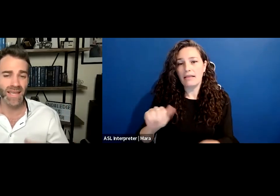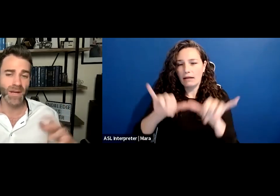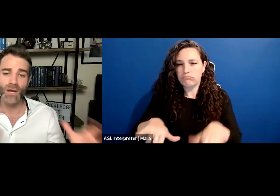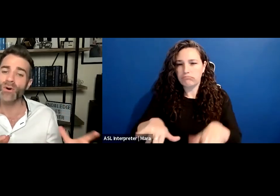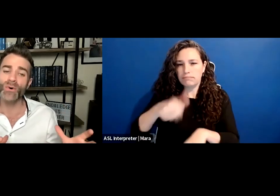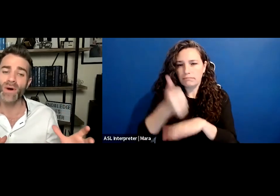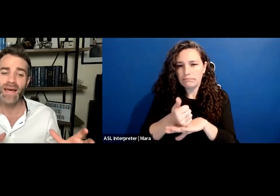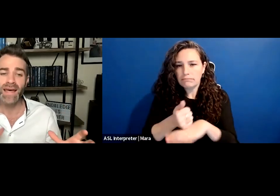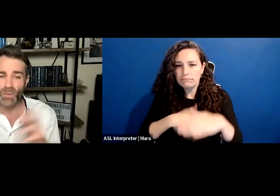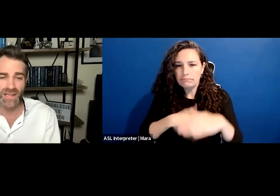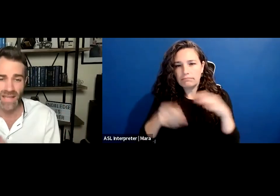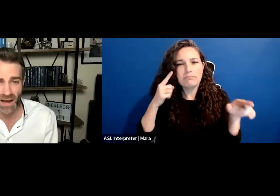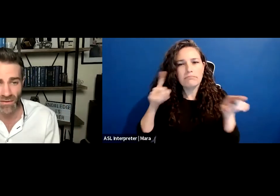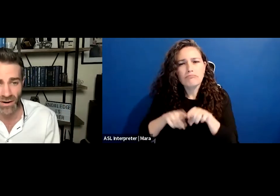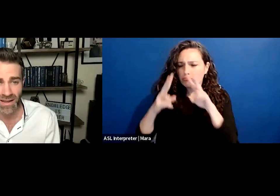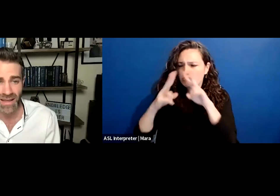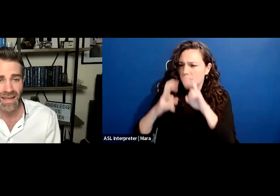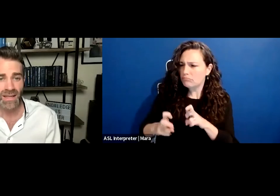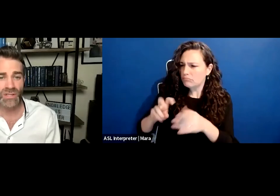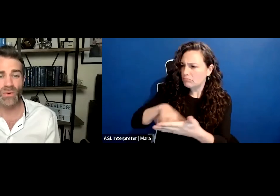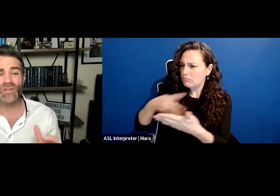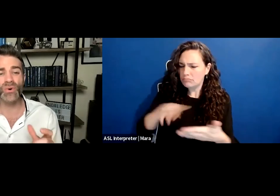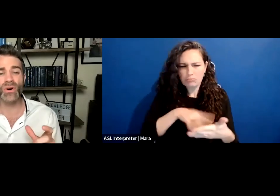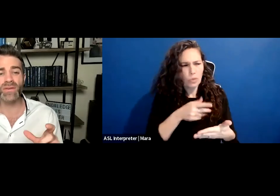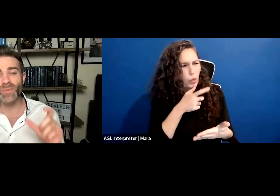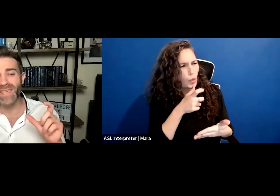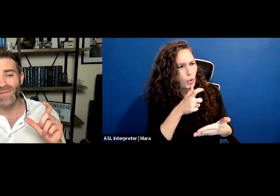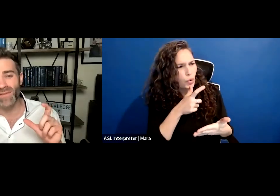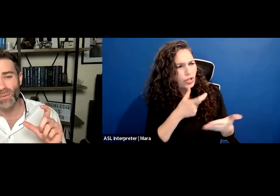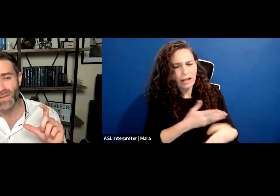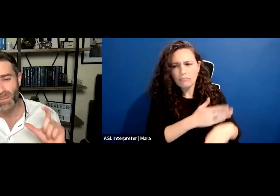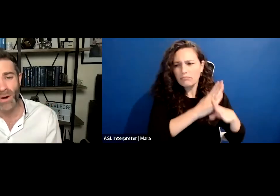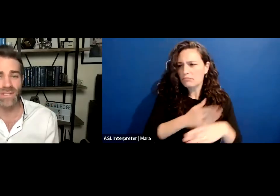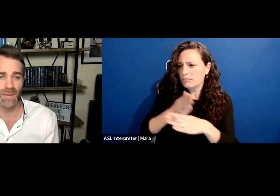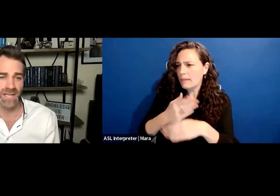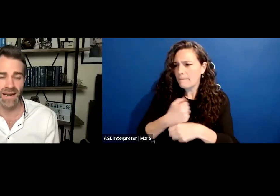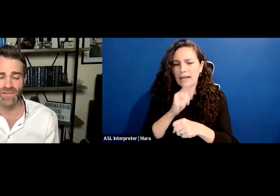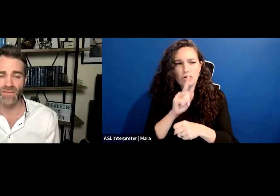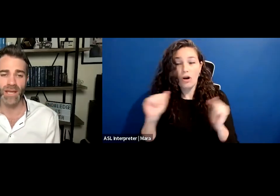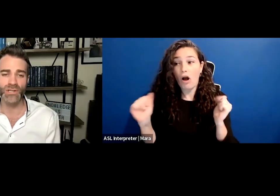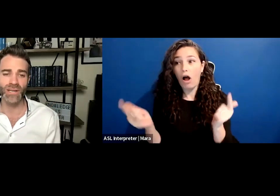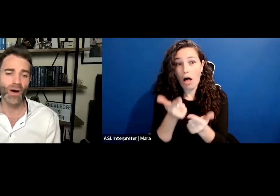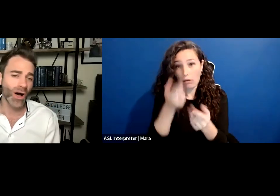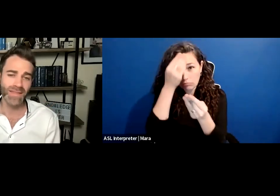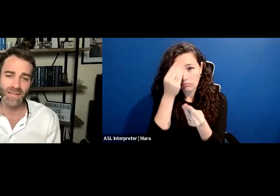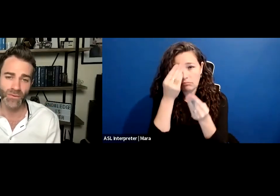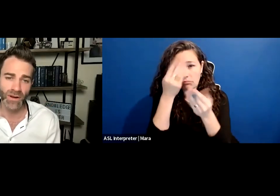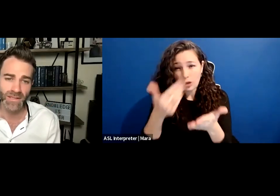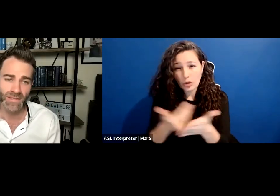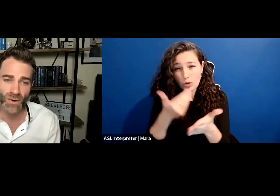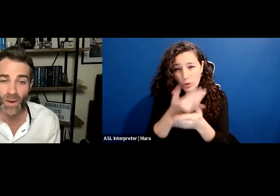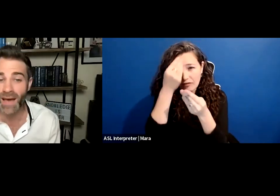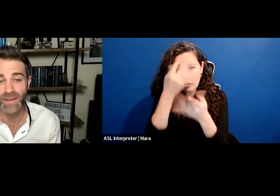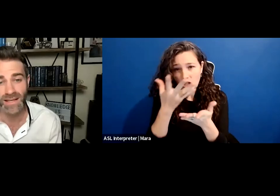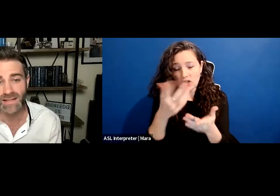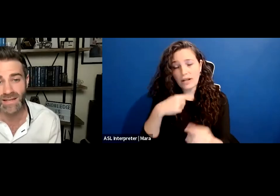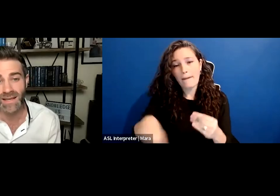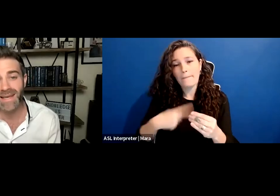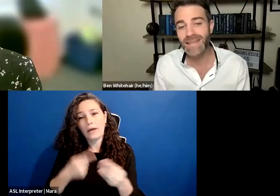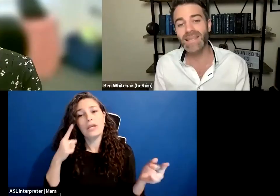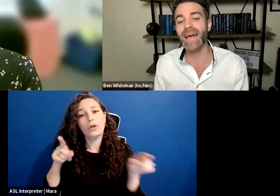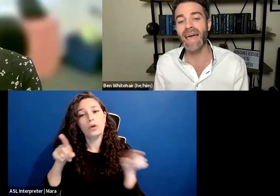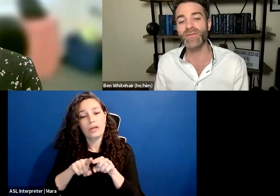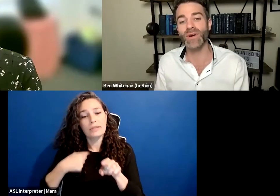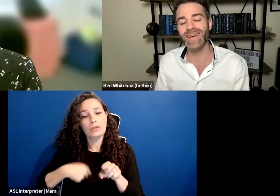schedules, examining who and what they cover. To ensure that we give everyone the most up-to-date information on these agreements, we have